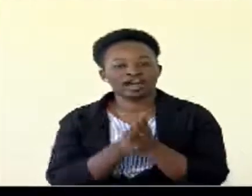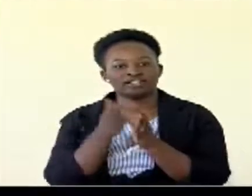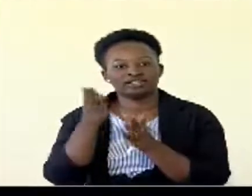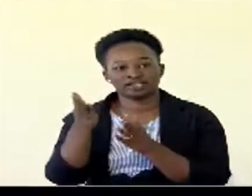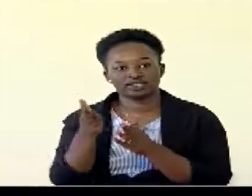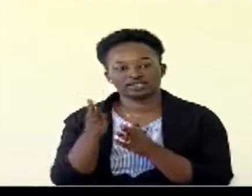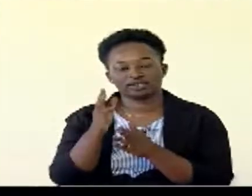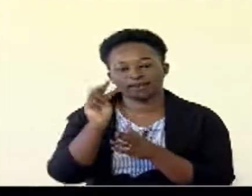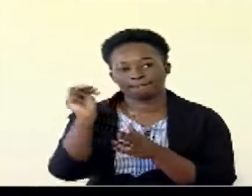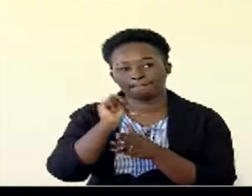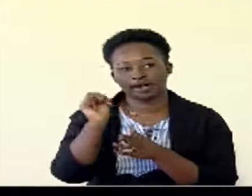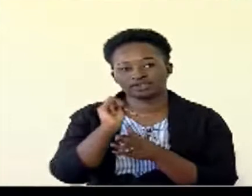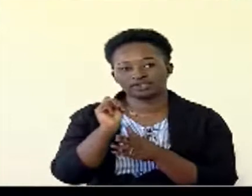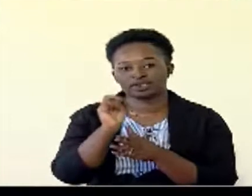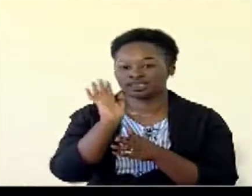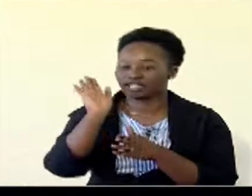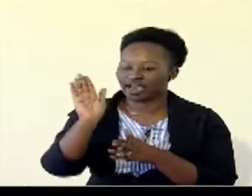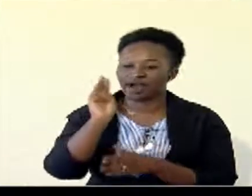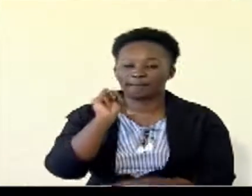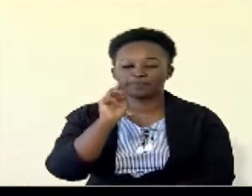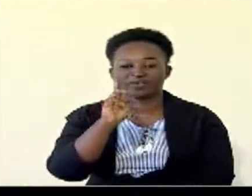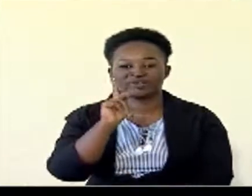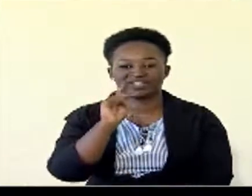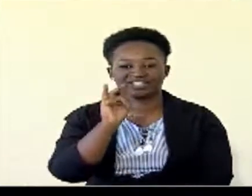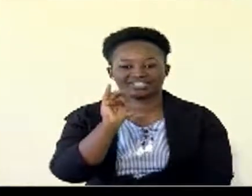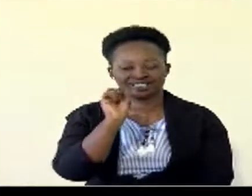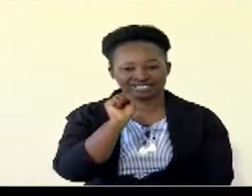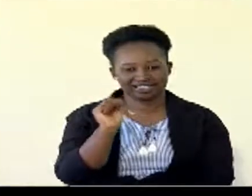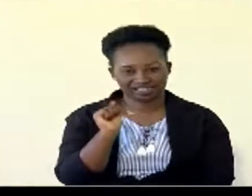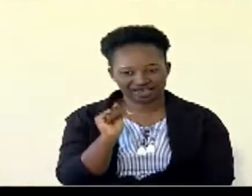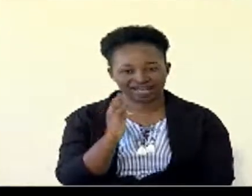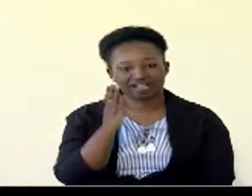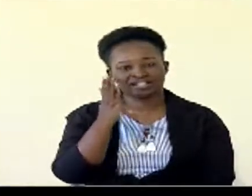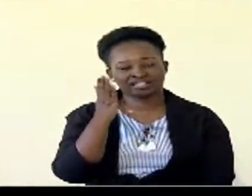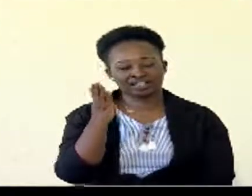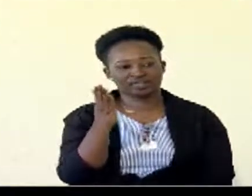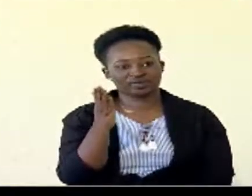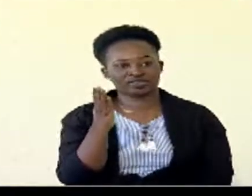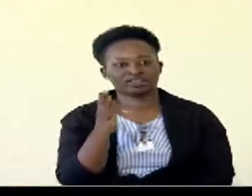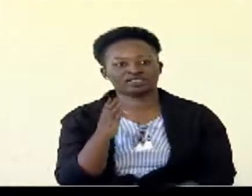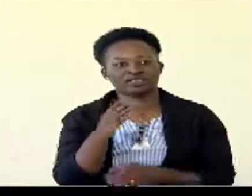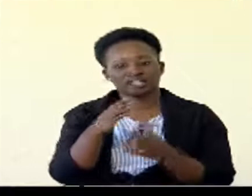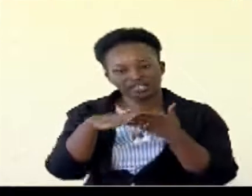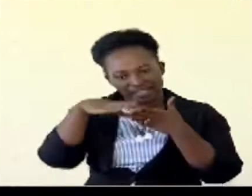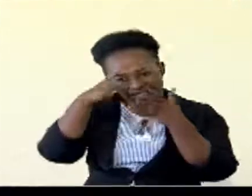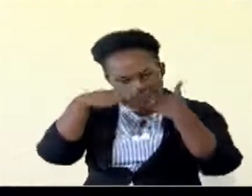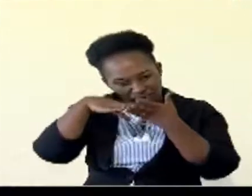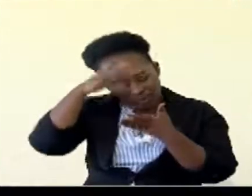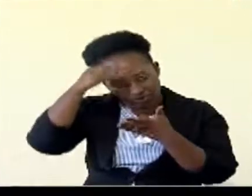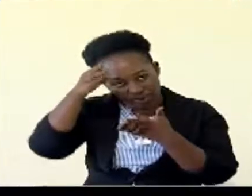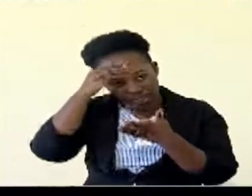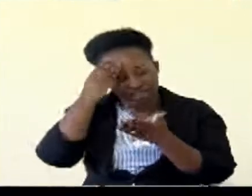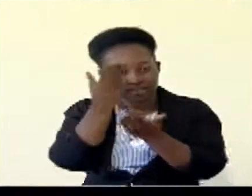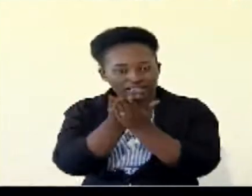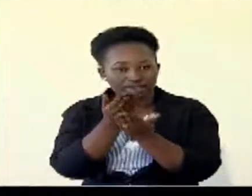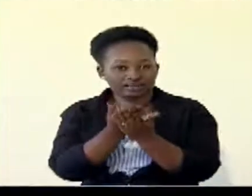mass? Mukisa's mass. So that was the gist of our lesson today.